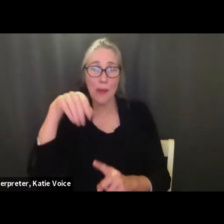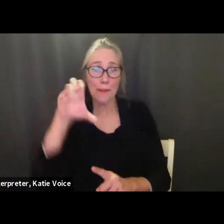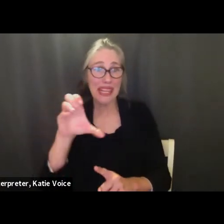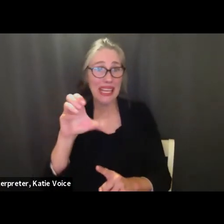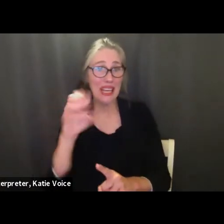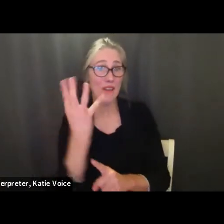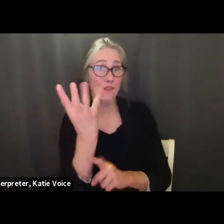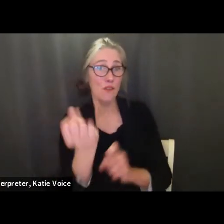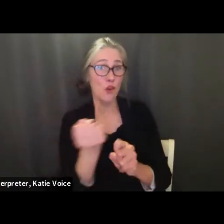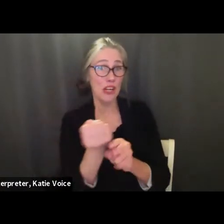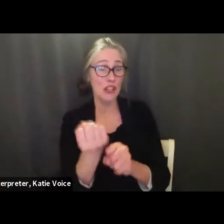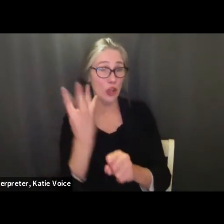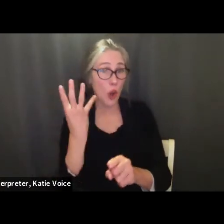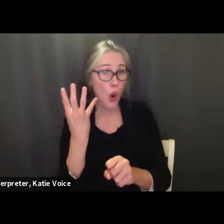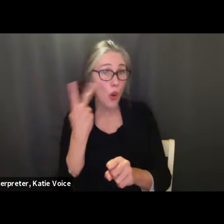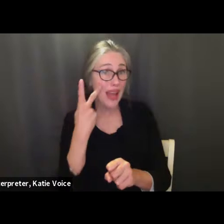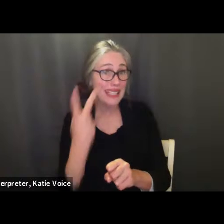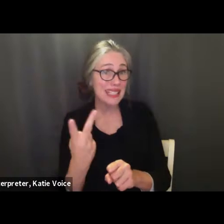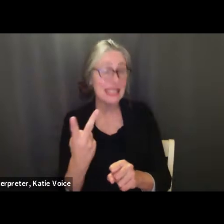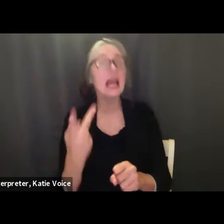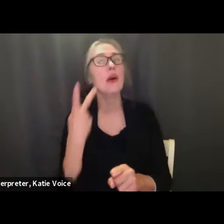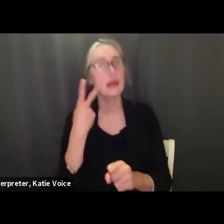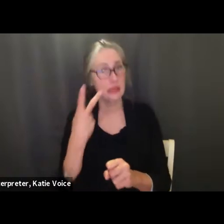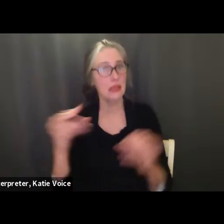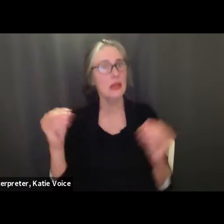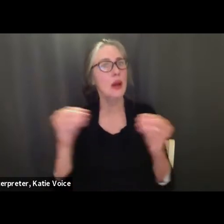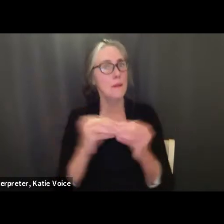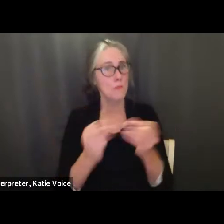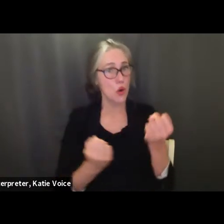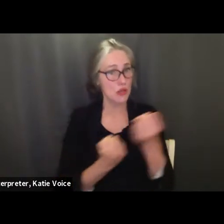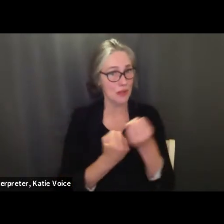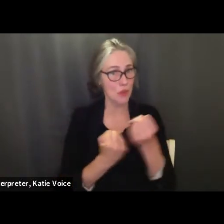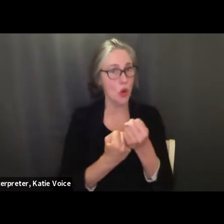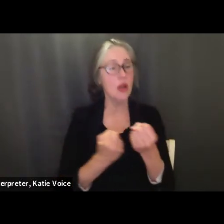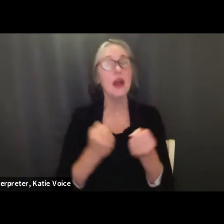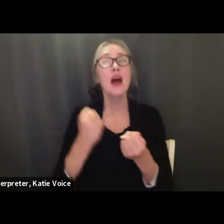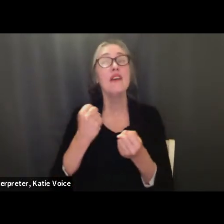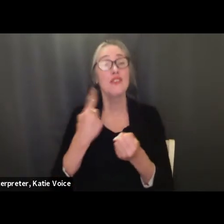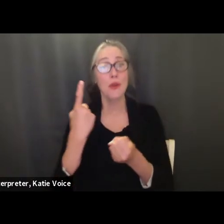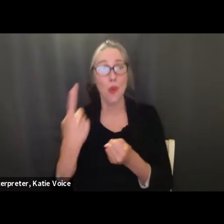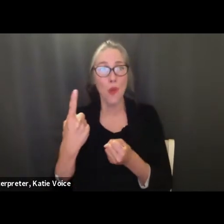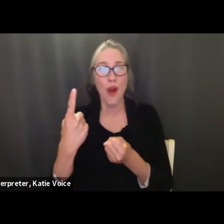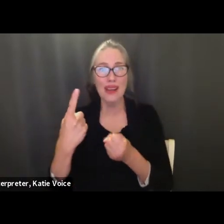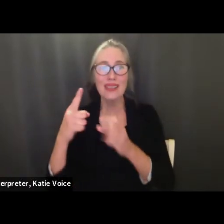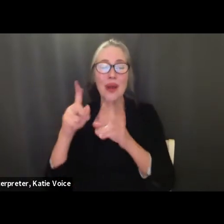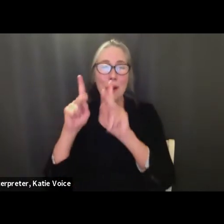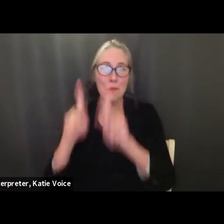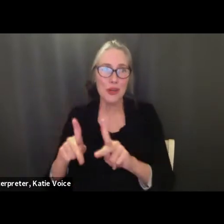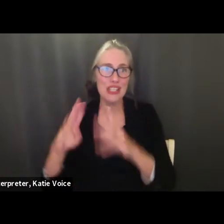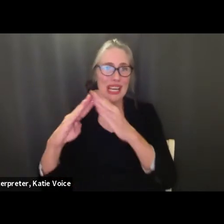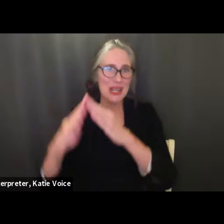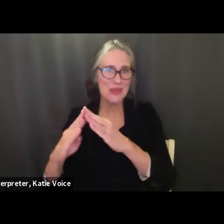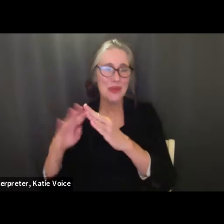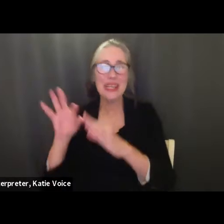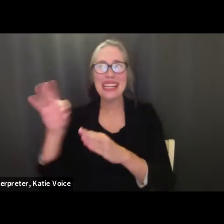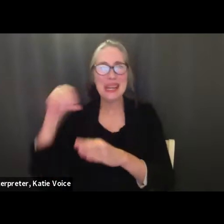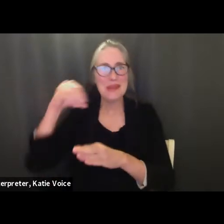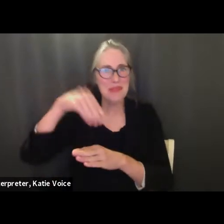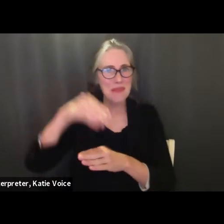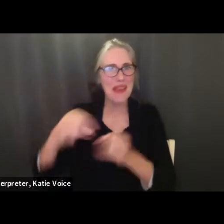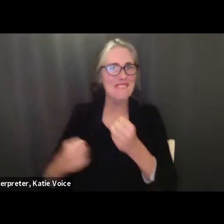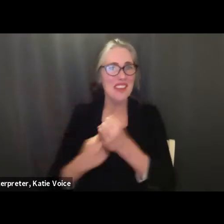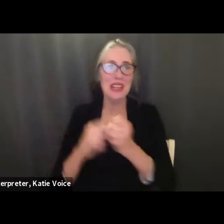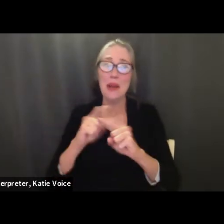and certainly understand the support from the community funder who has done this over the years, and it is a successful program, but it was